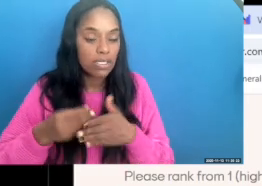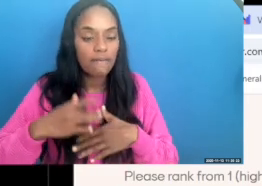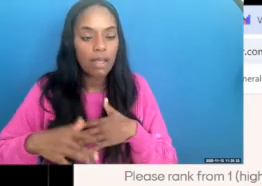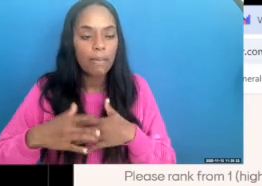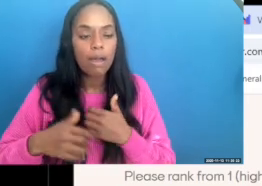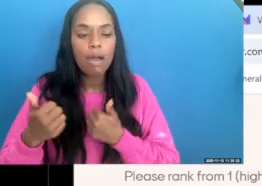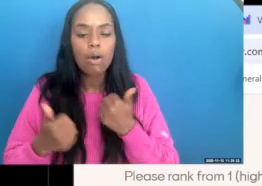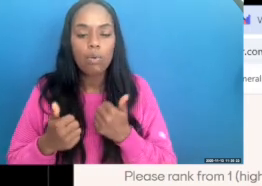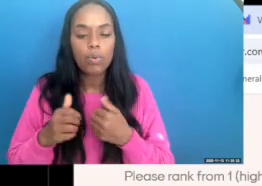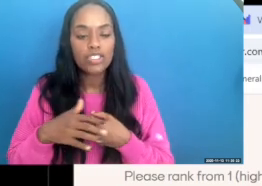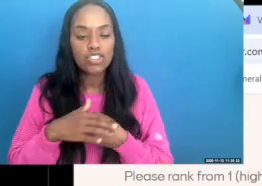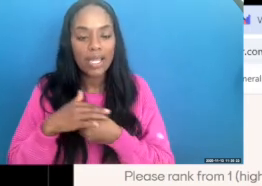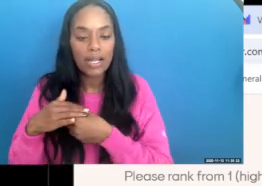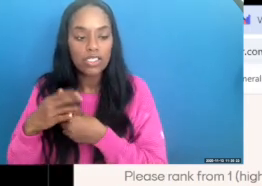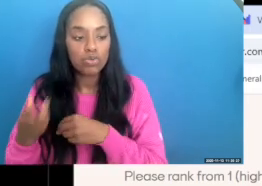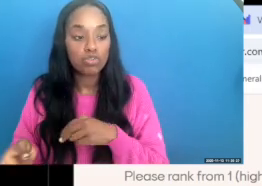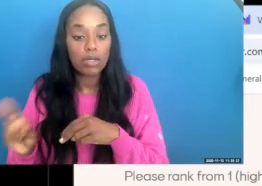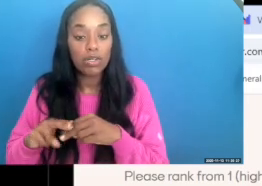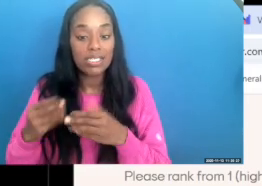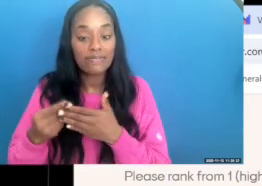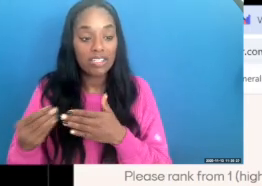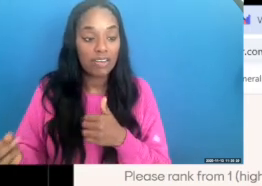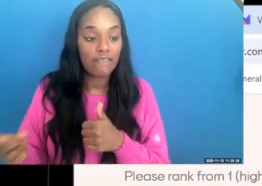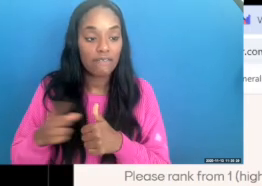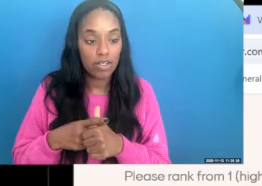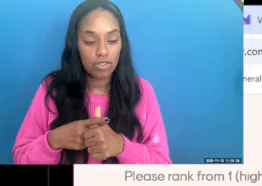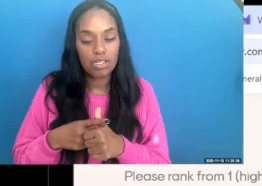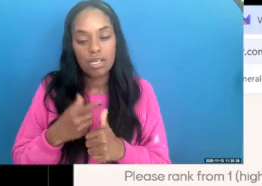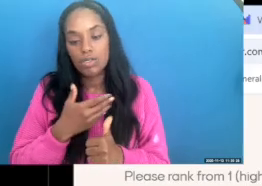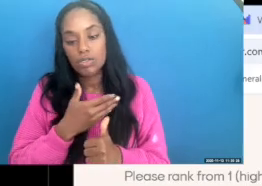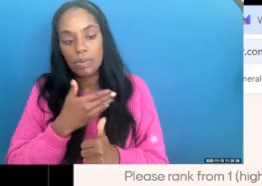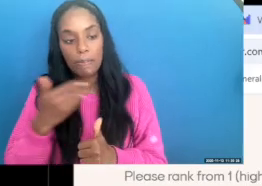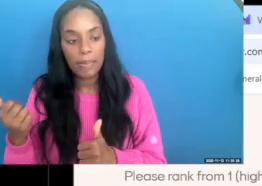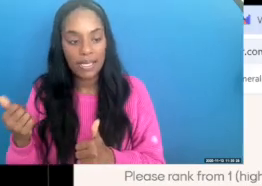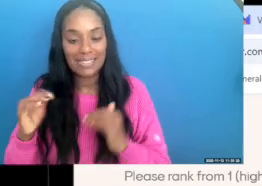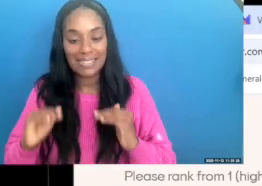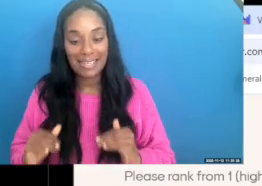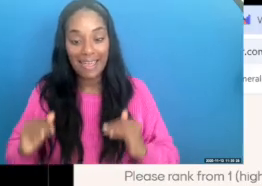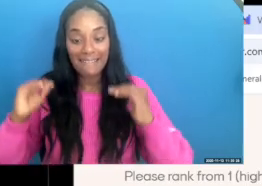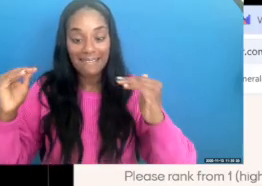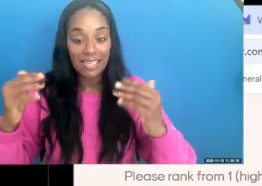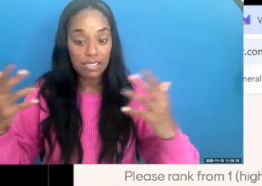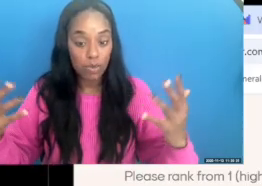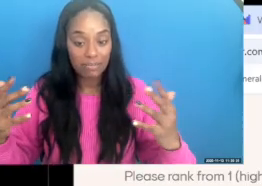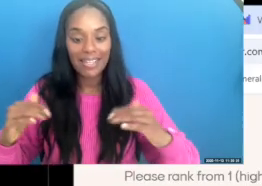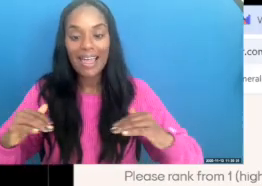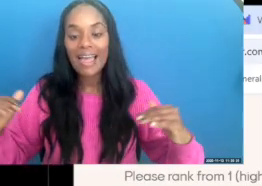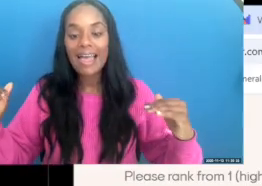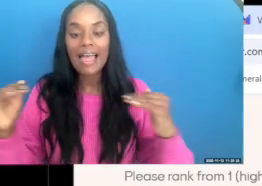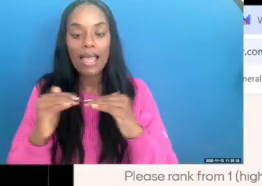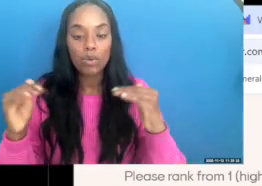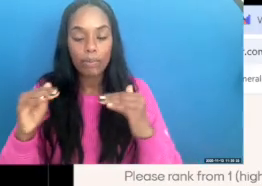Of the programs we've traditionally funded, assume more funding was available. In which areas would you increase